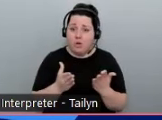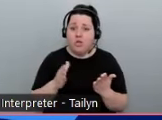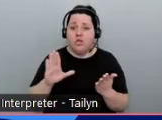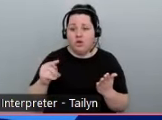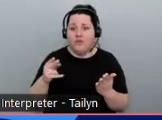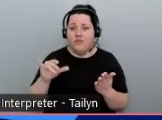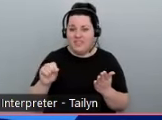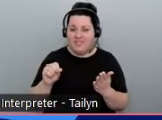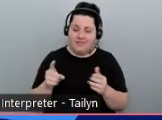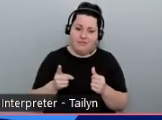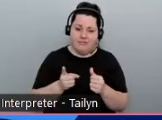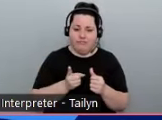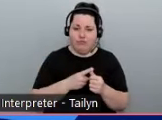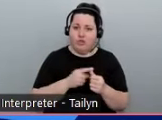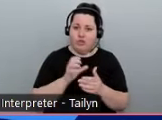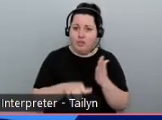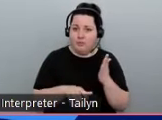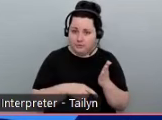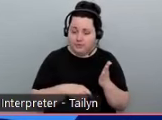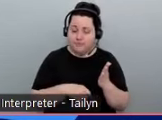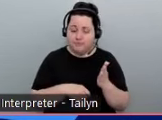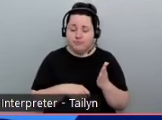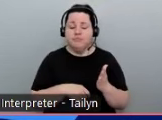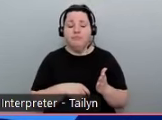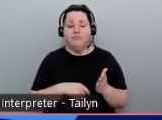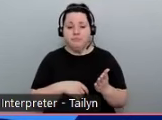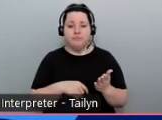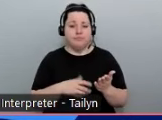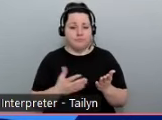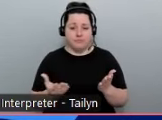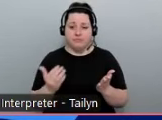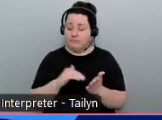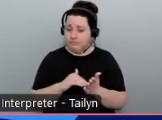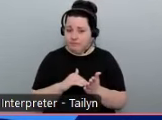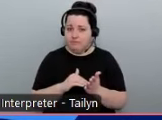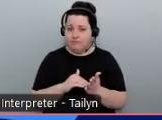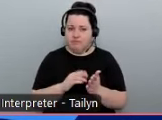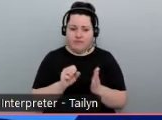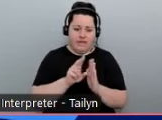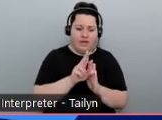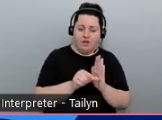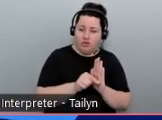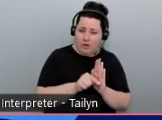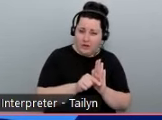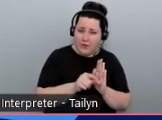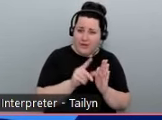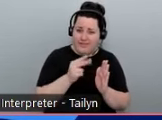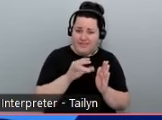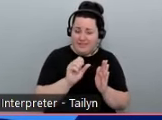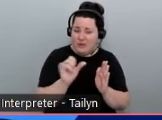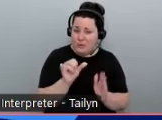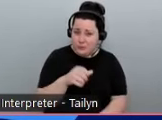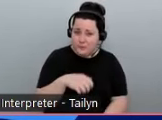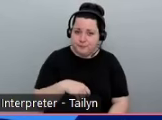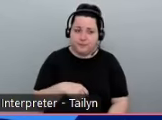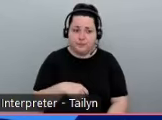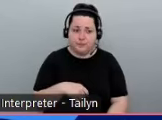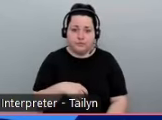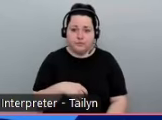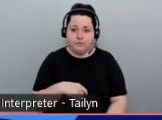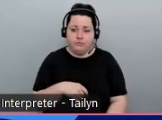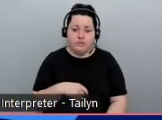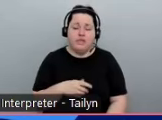lead chapter. So again, it can be undergraduate theses as well. And just sort of to